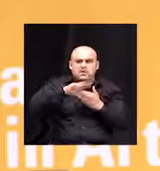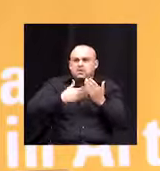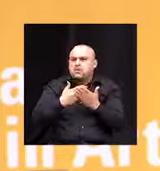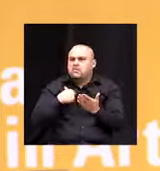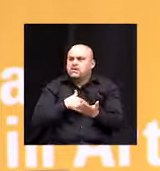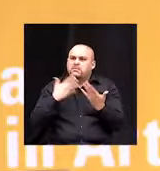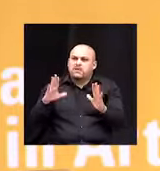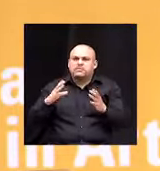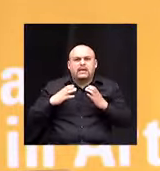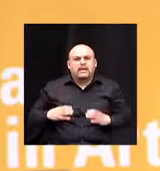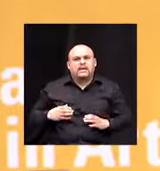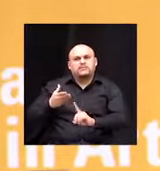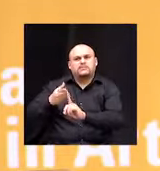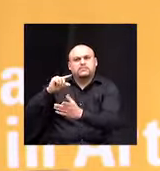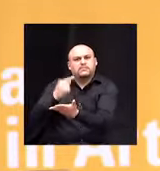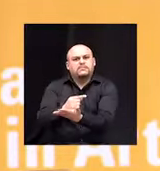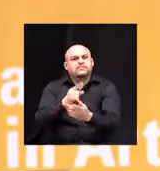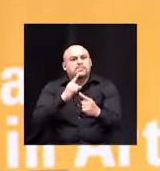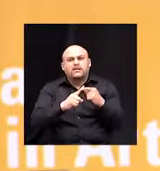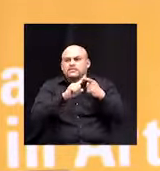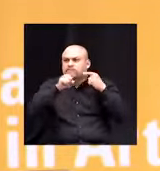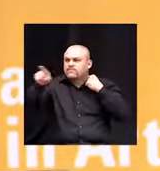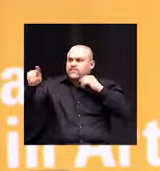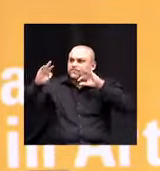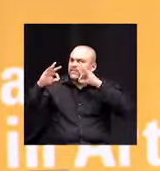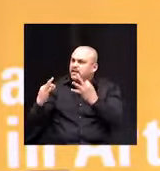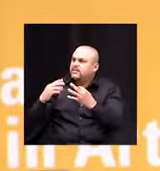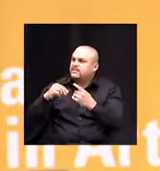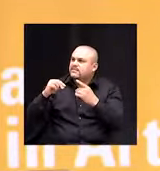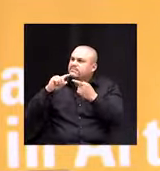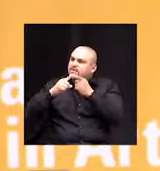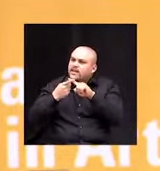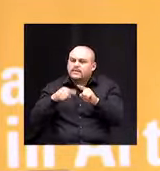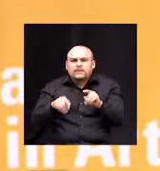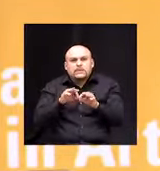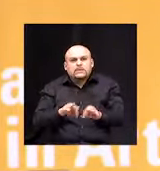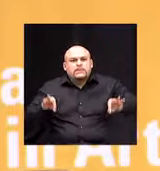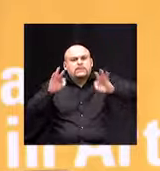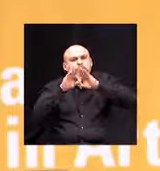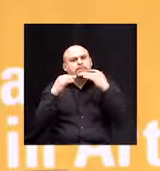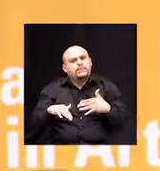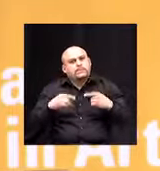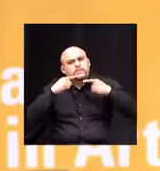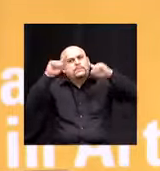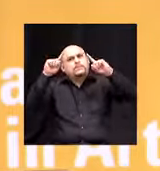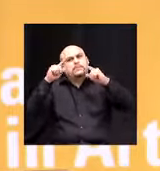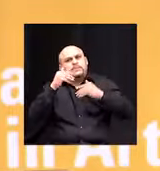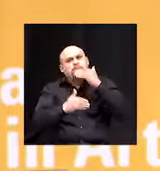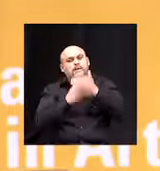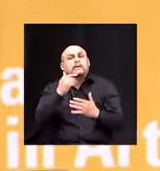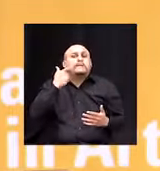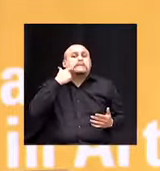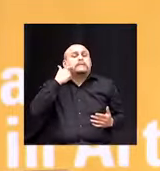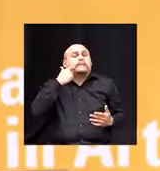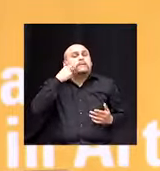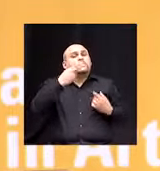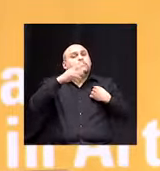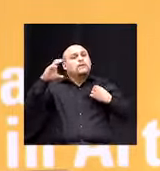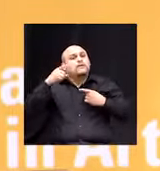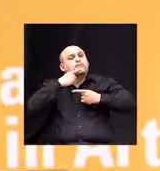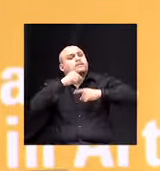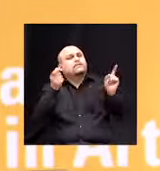our candidates, and your families and friends for this significant milestone. Recently, HCC